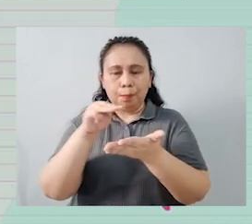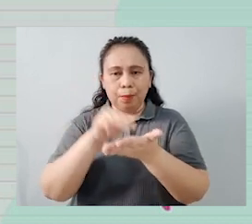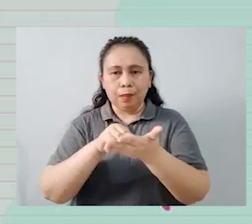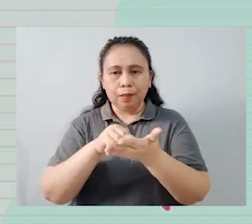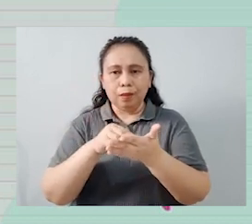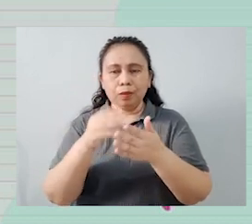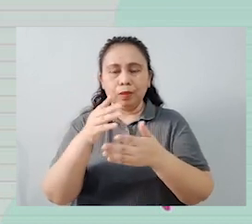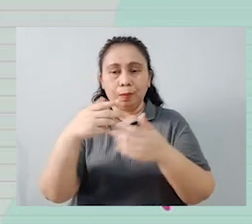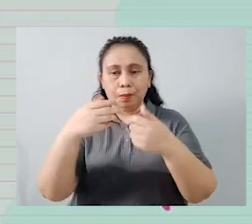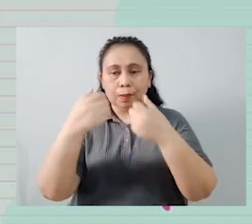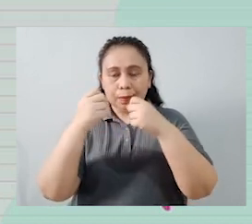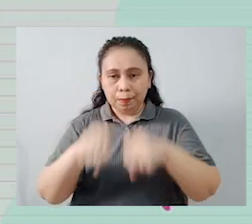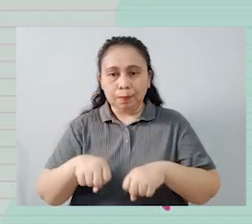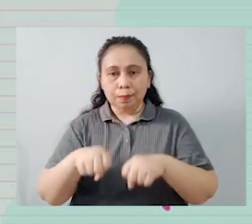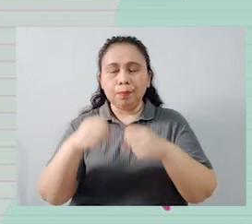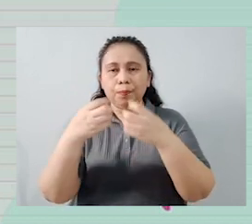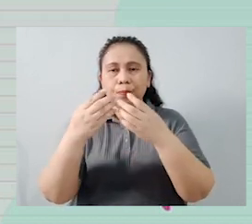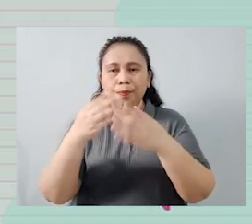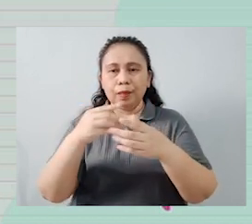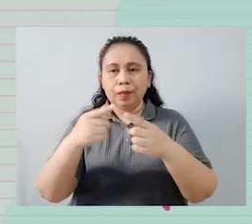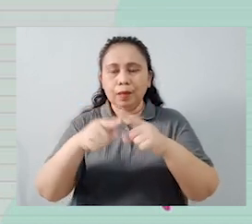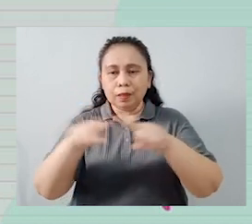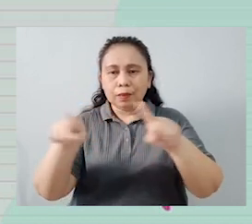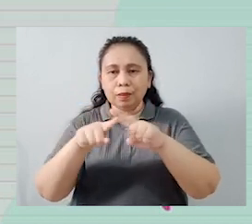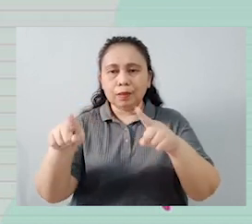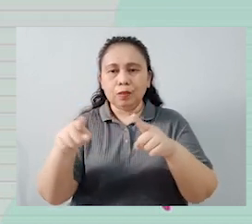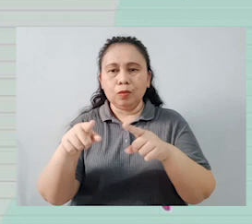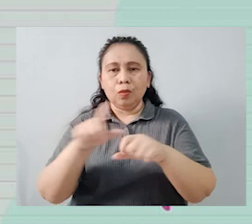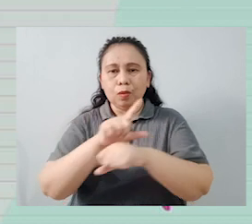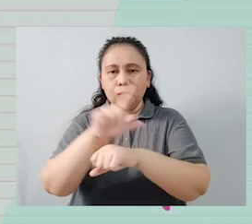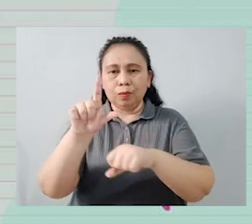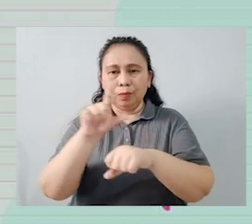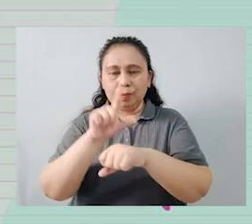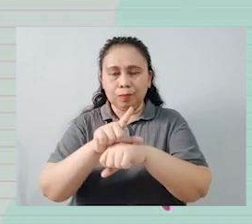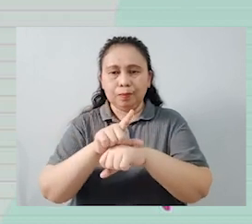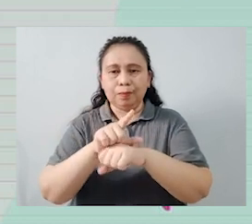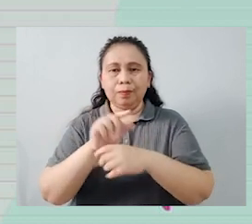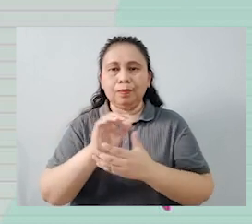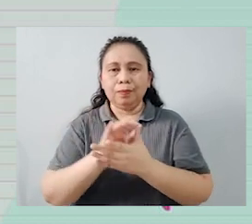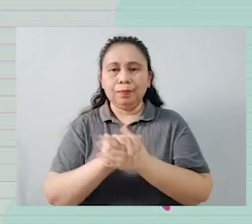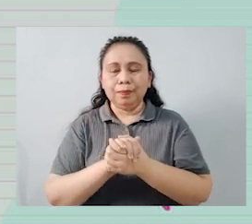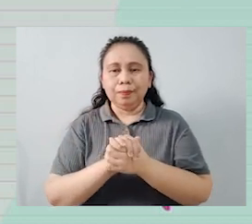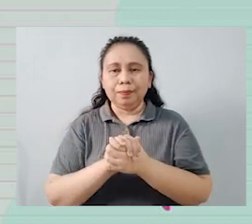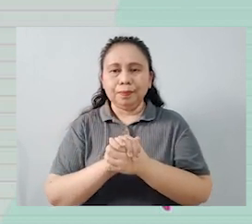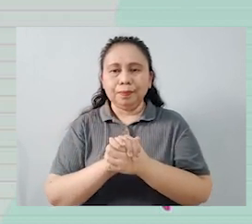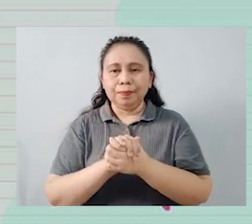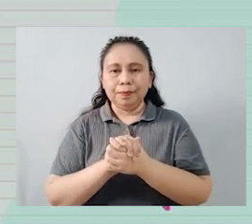broken into large slabs of land known as plates.